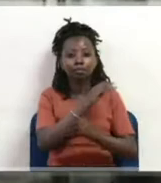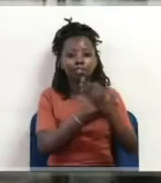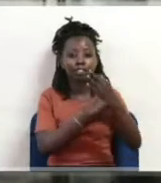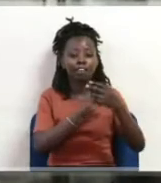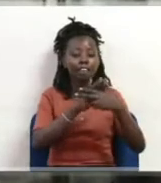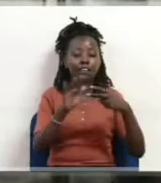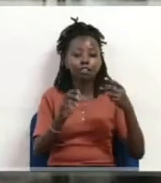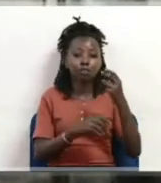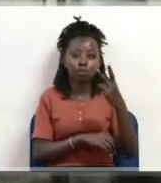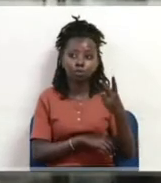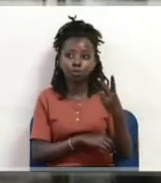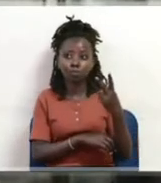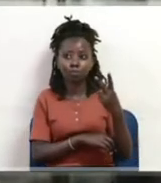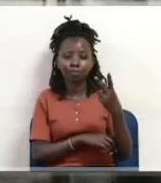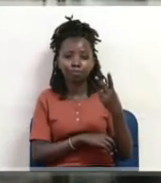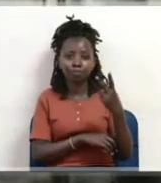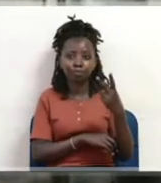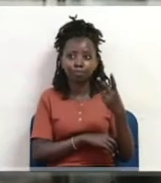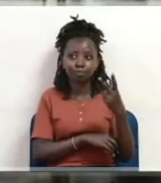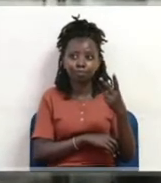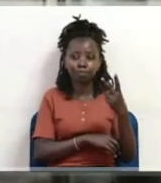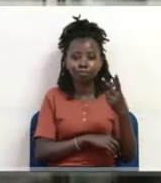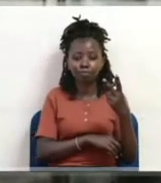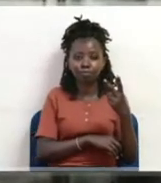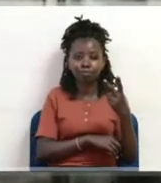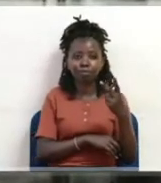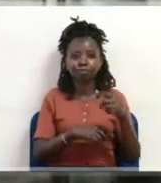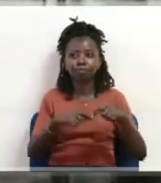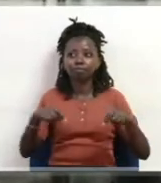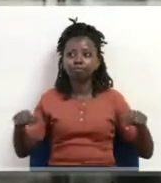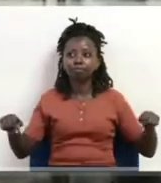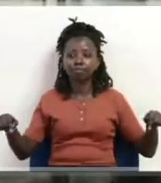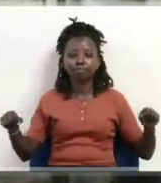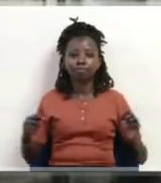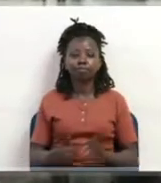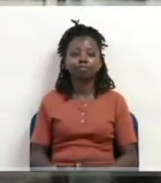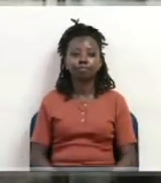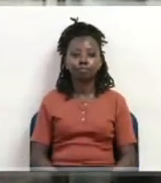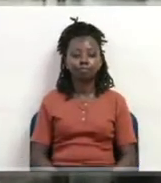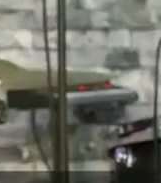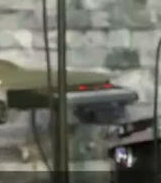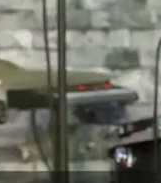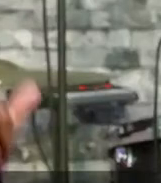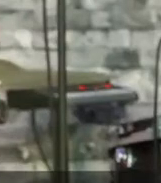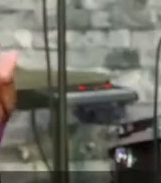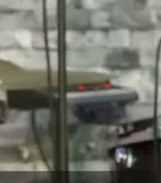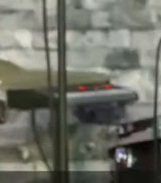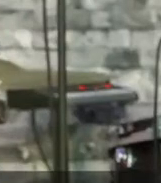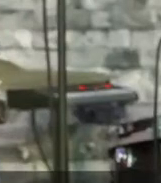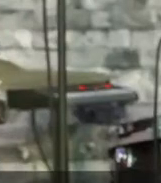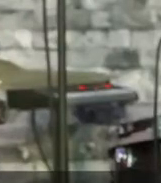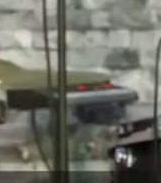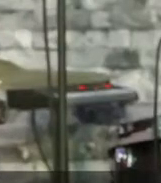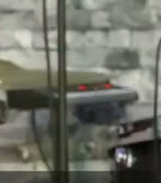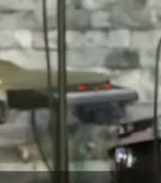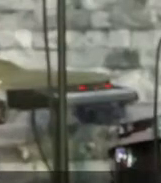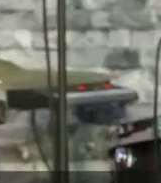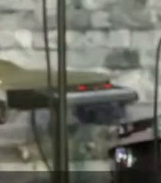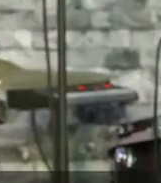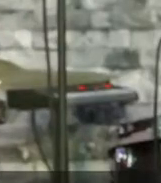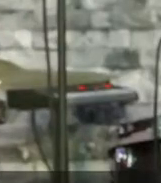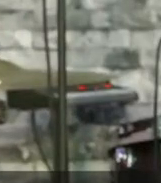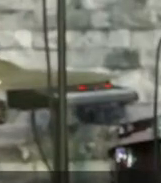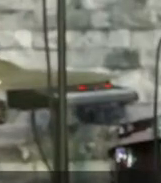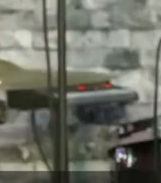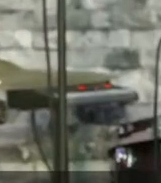Zadok, and his brethren, the priests, and Zerubbabel, the son of Shealtiel, and his brethren arose and built the altar